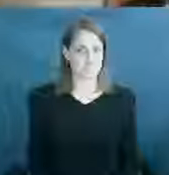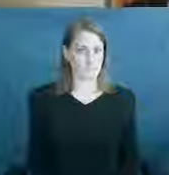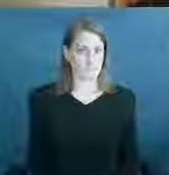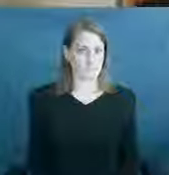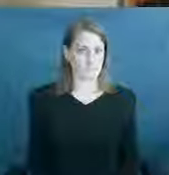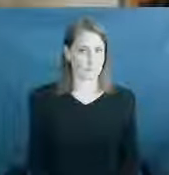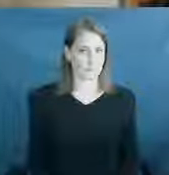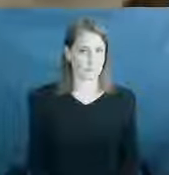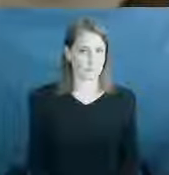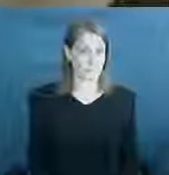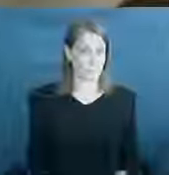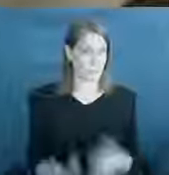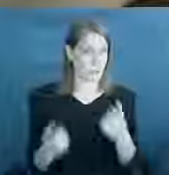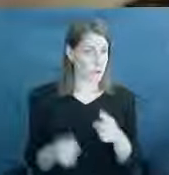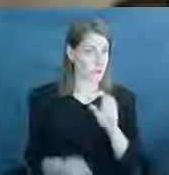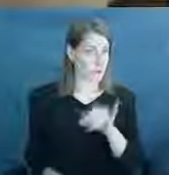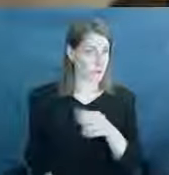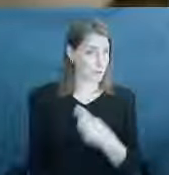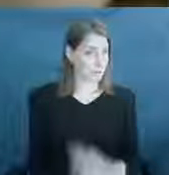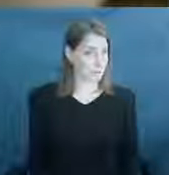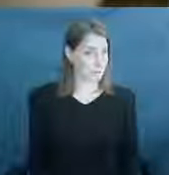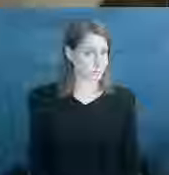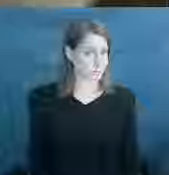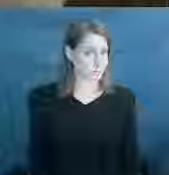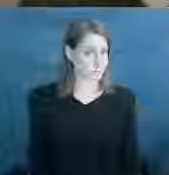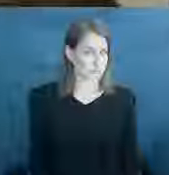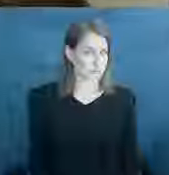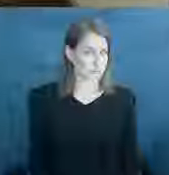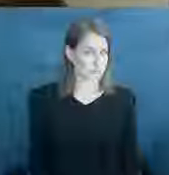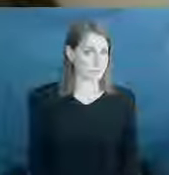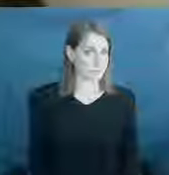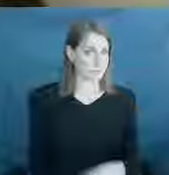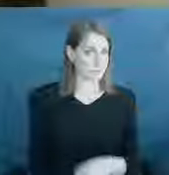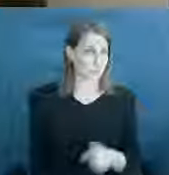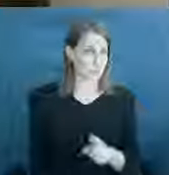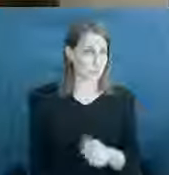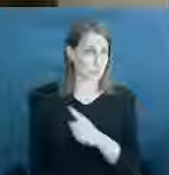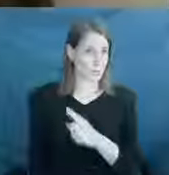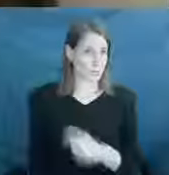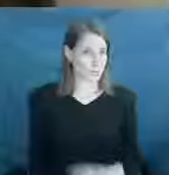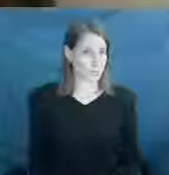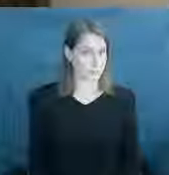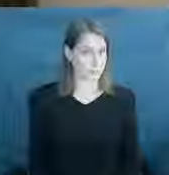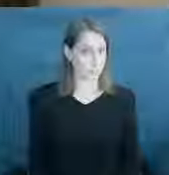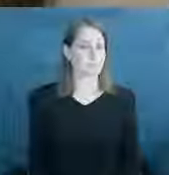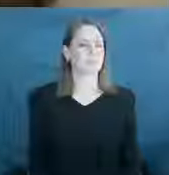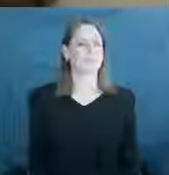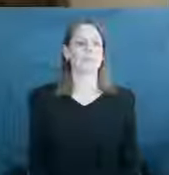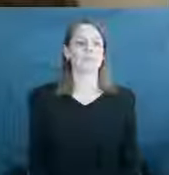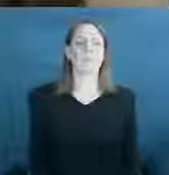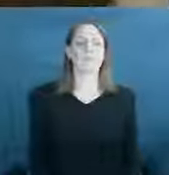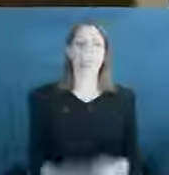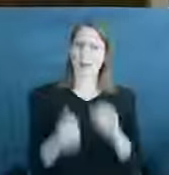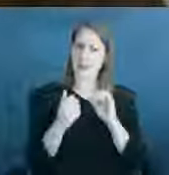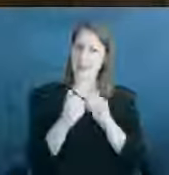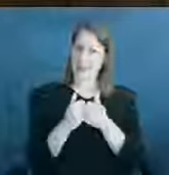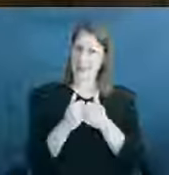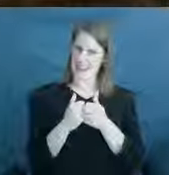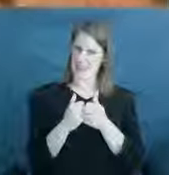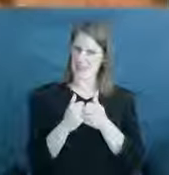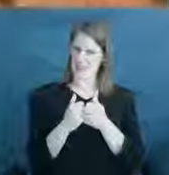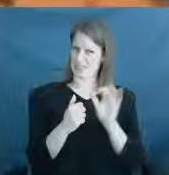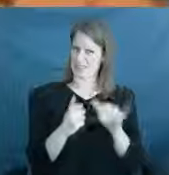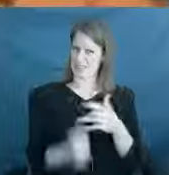middle of Objective 3. What happens here? Okay, we can rub that away. Oh, yeah. Right, but this